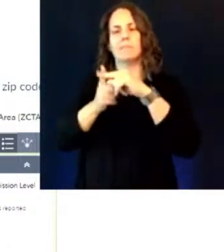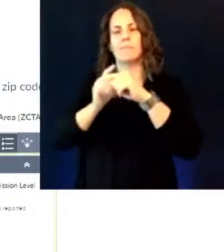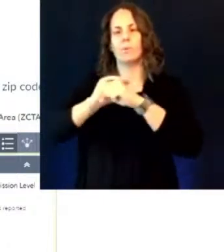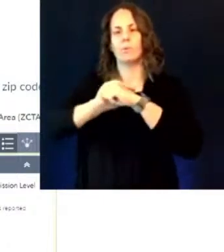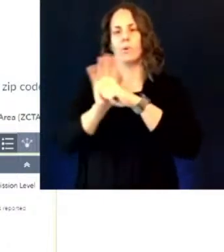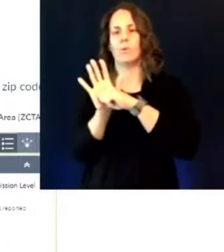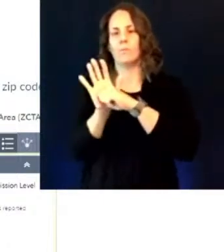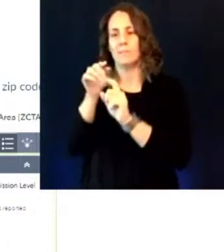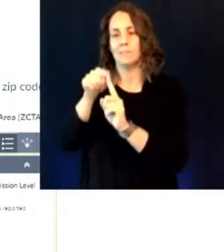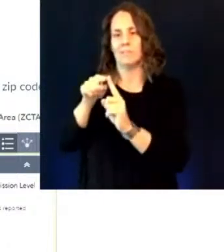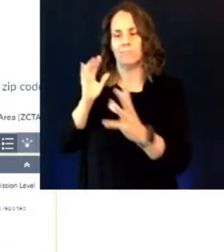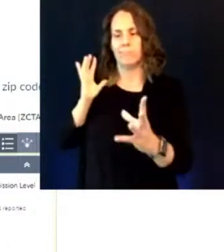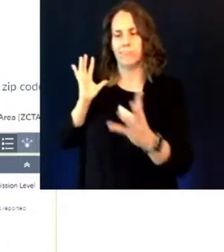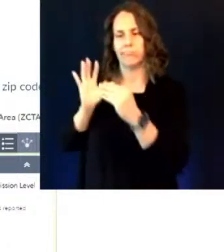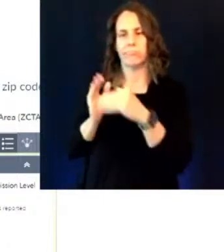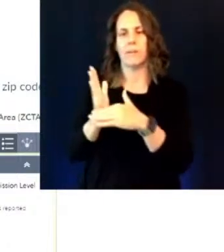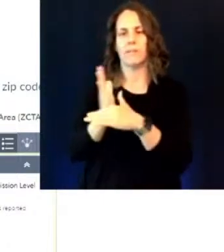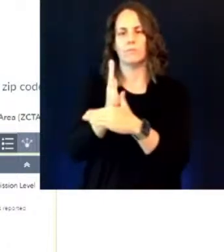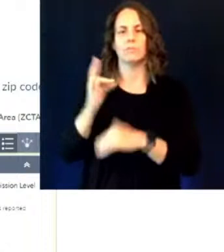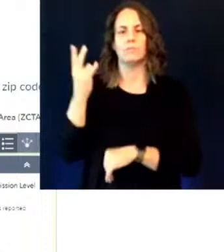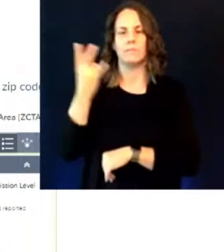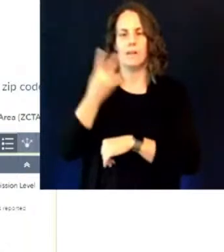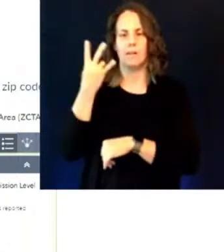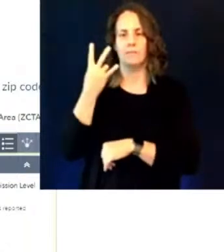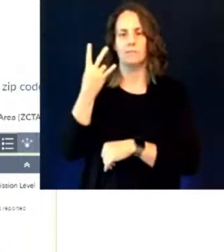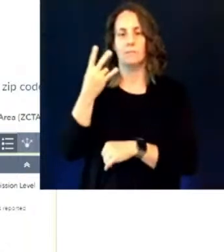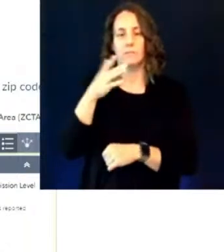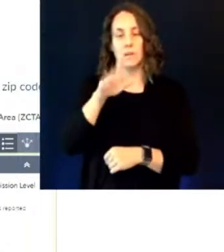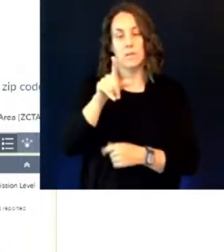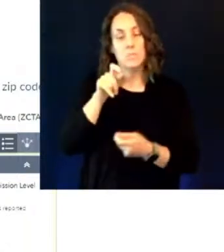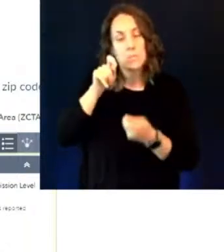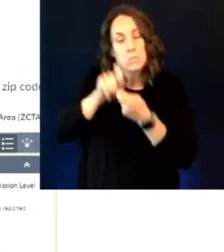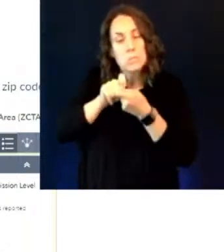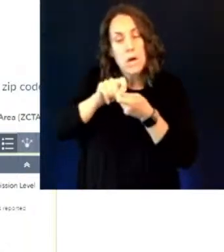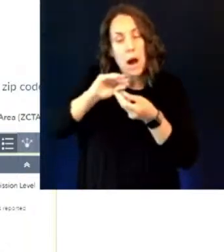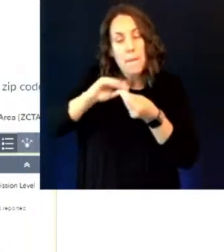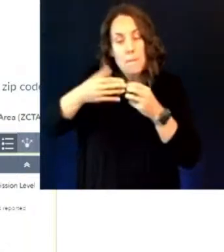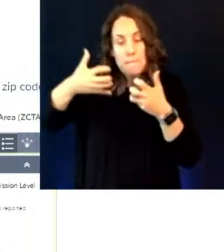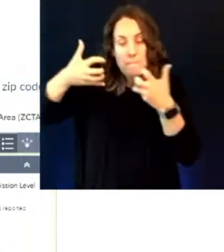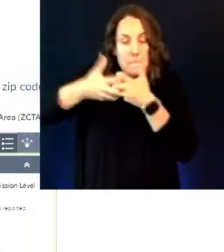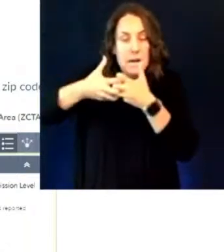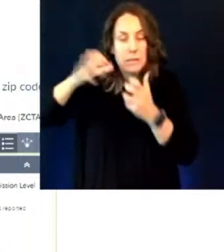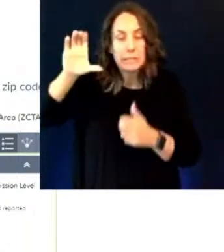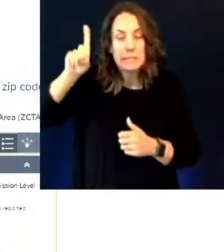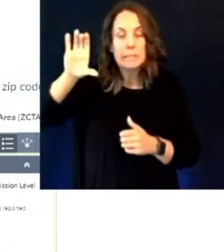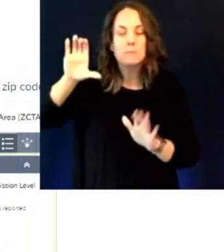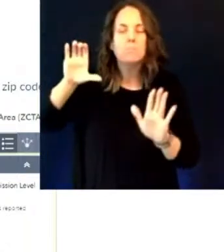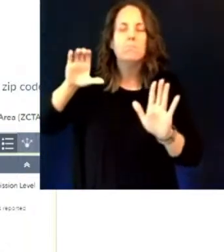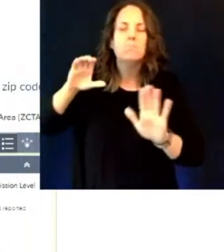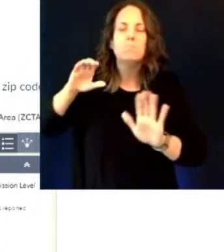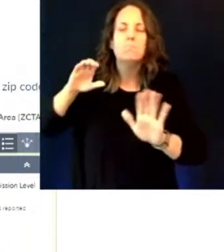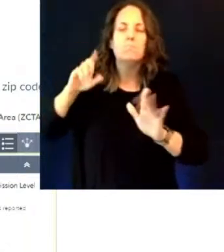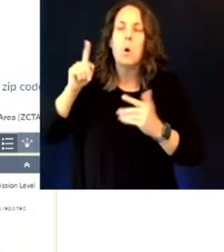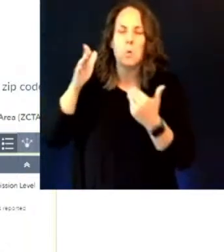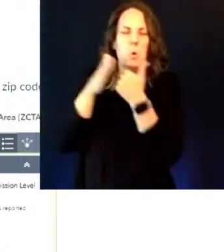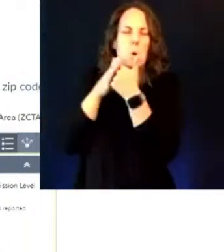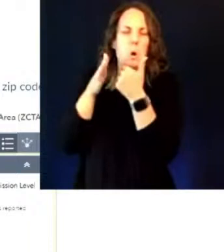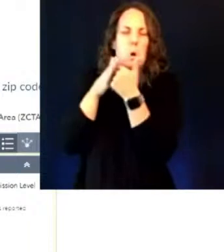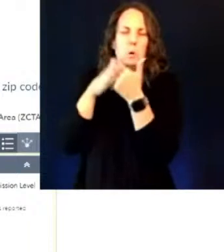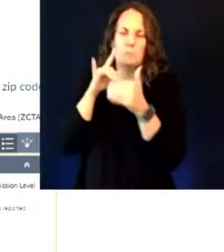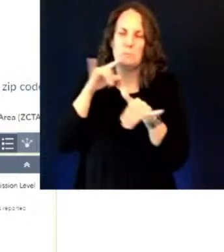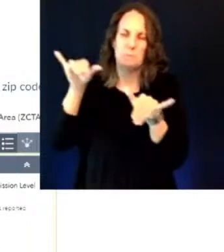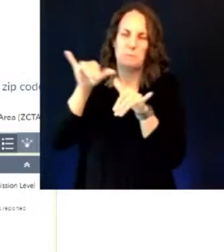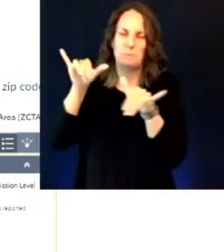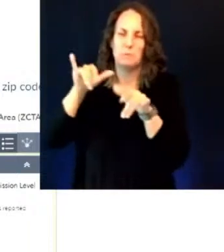match. The DHS colors may not always exactly match the CDC numbers. And we also have a little bit of different schedules